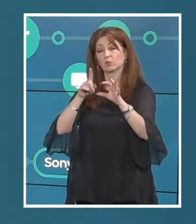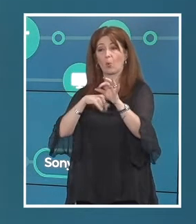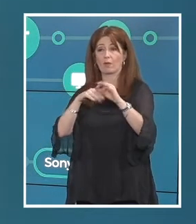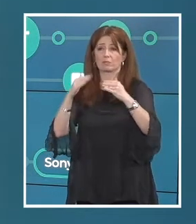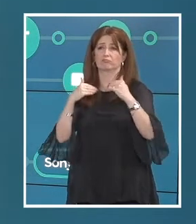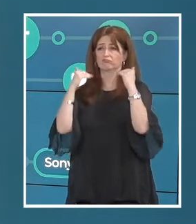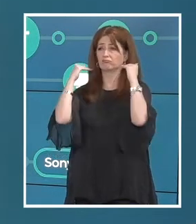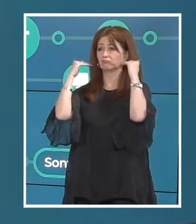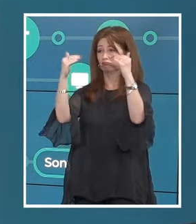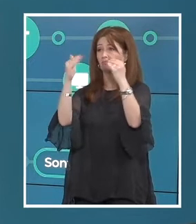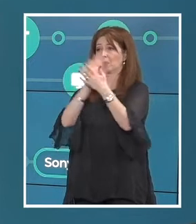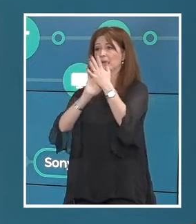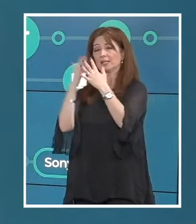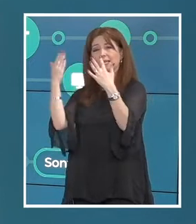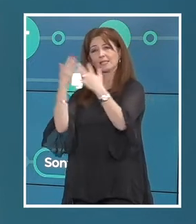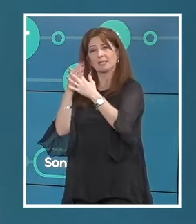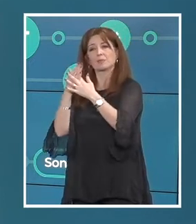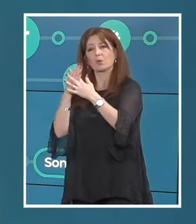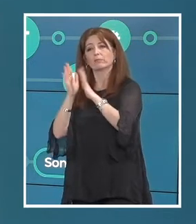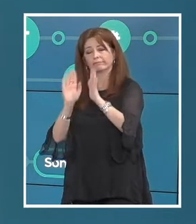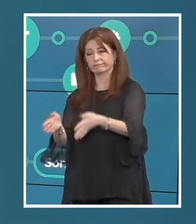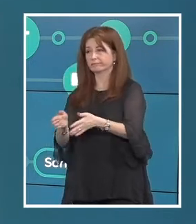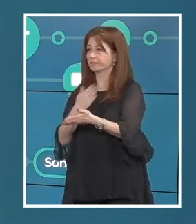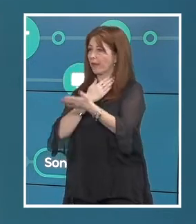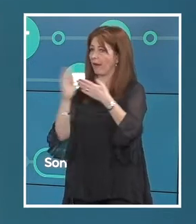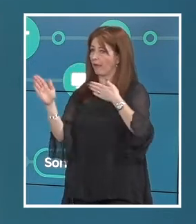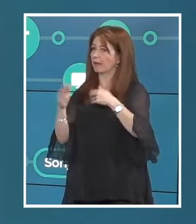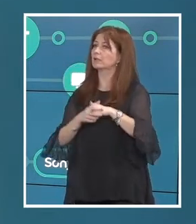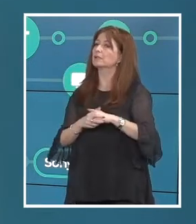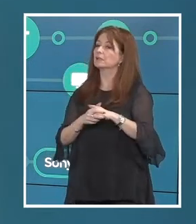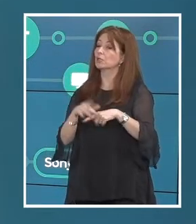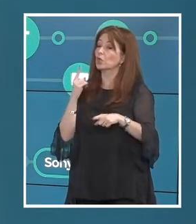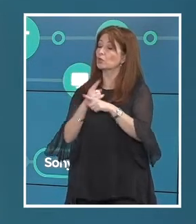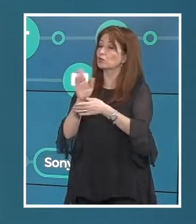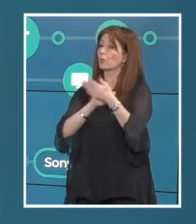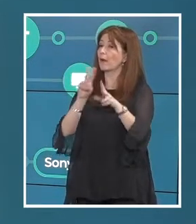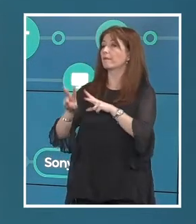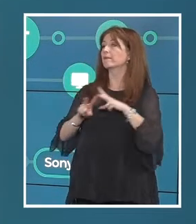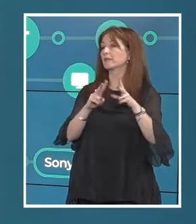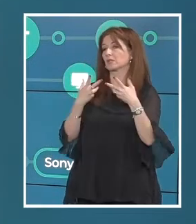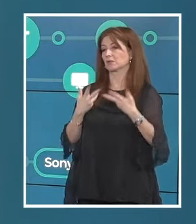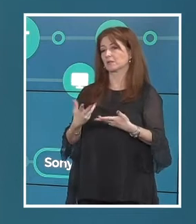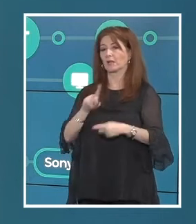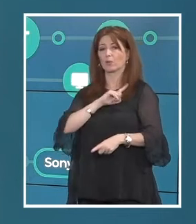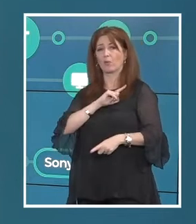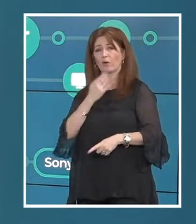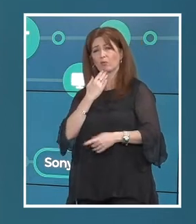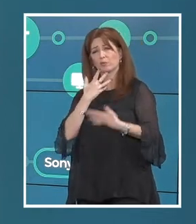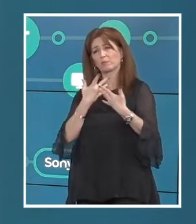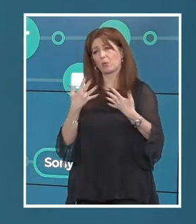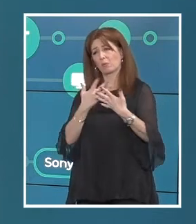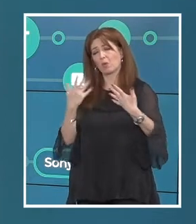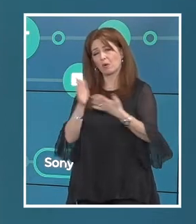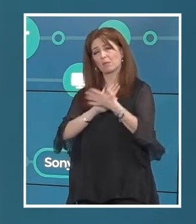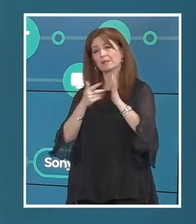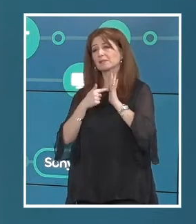accessible. And I'm going to talk specifically about video today because we're using it more and more to convey